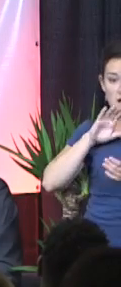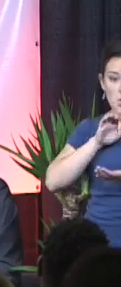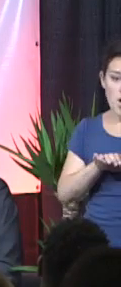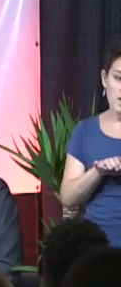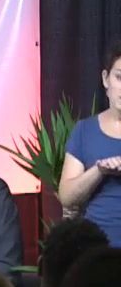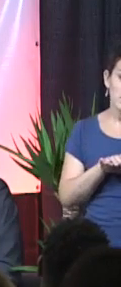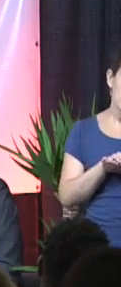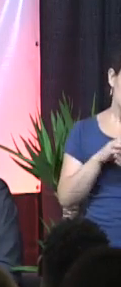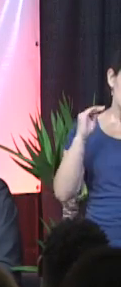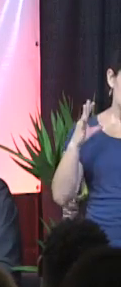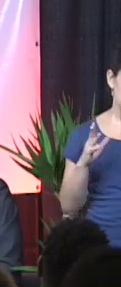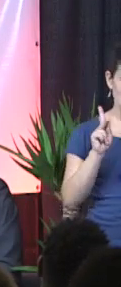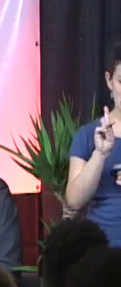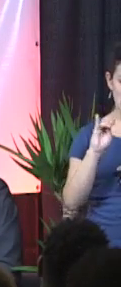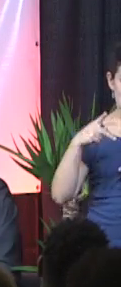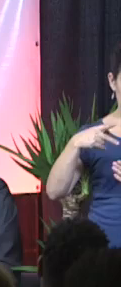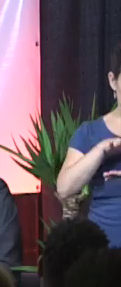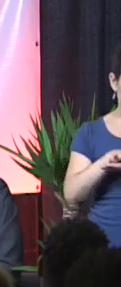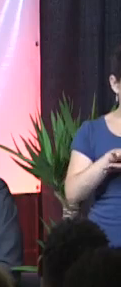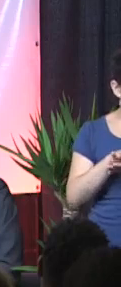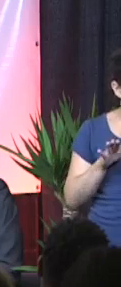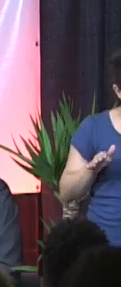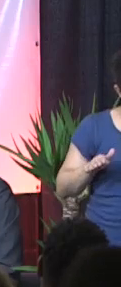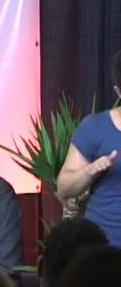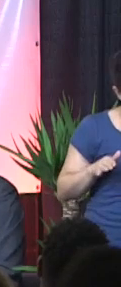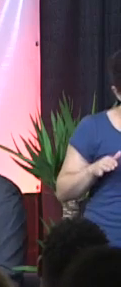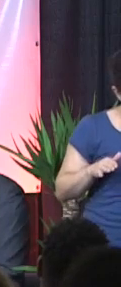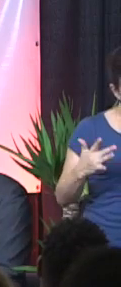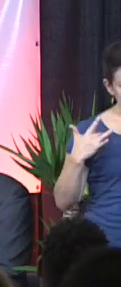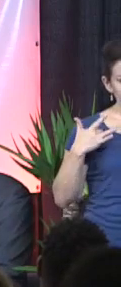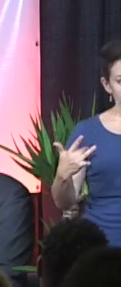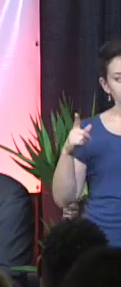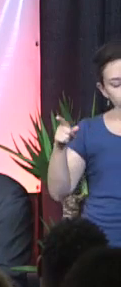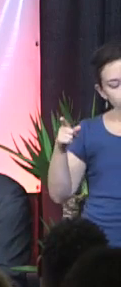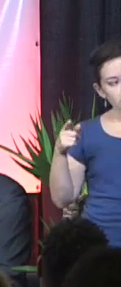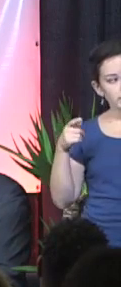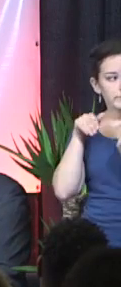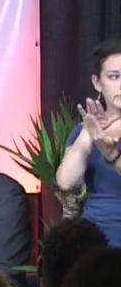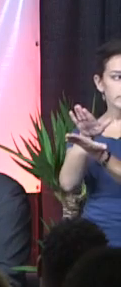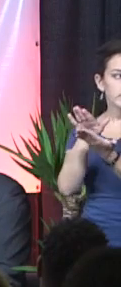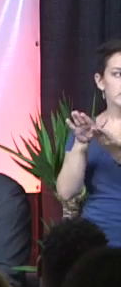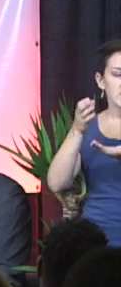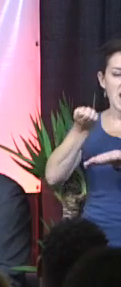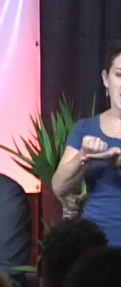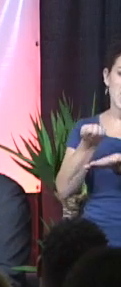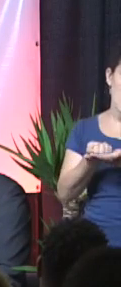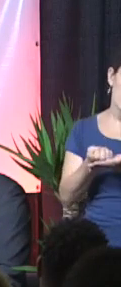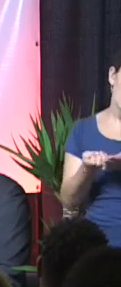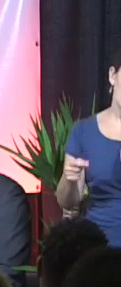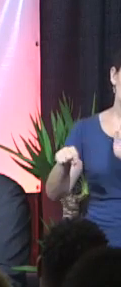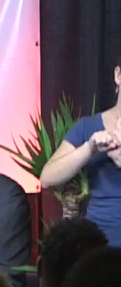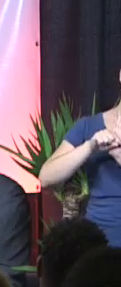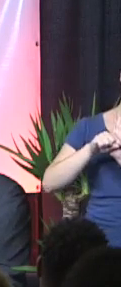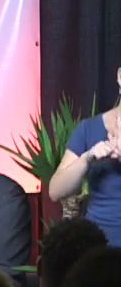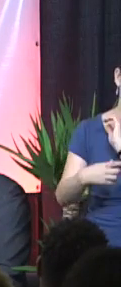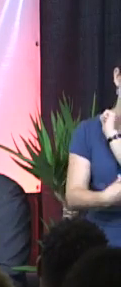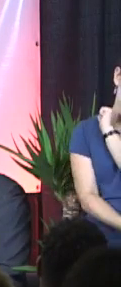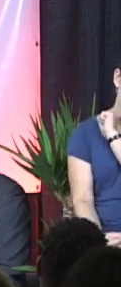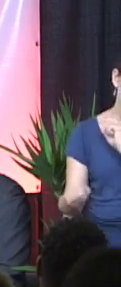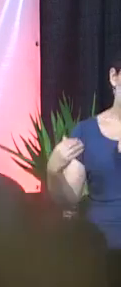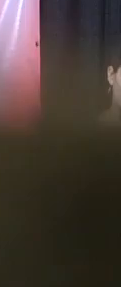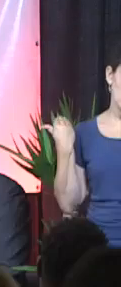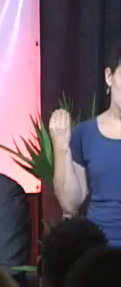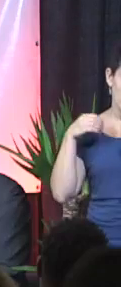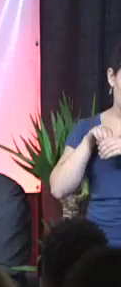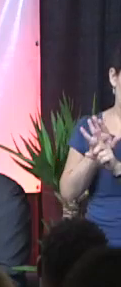KIPP school, the Knowledge is Power program. And they're typically dealing with economically disadvantaged youth in their